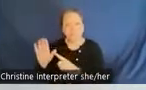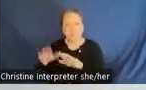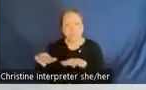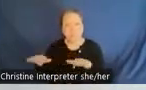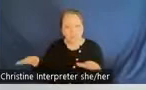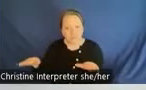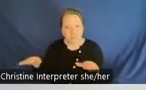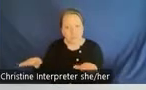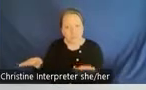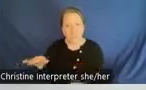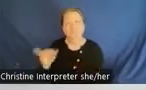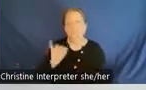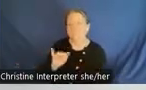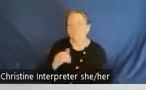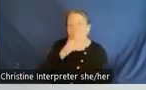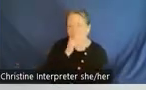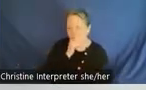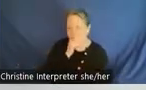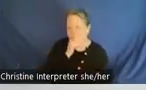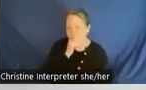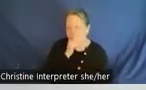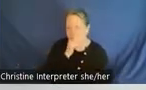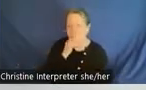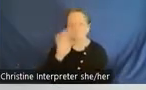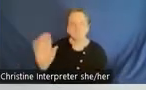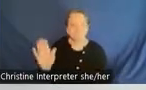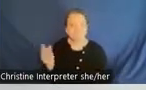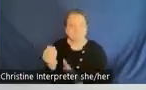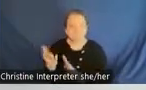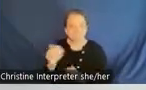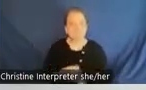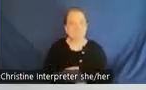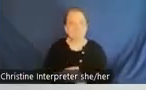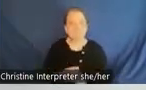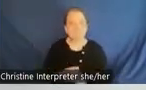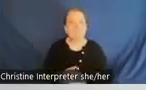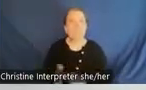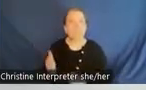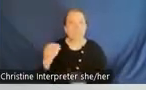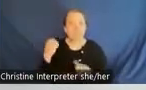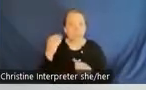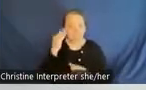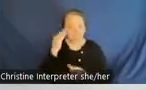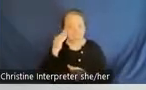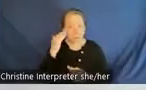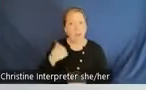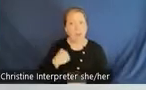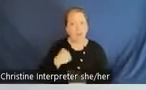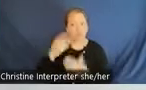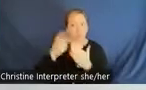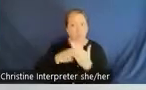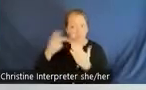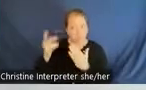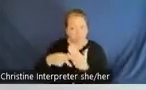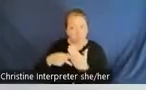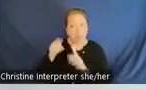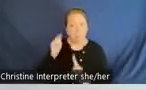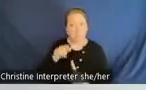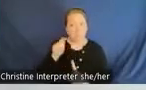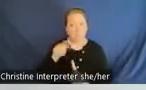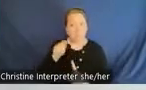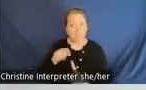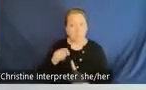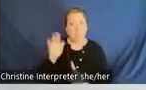their children. I do know of that there was a program that was developed in